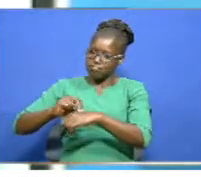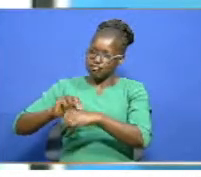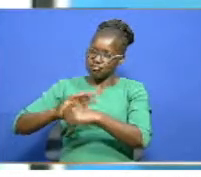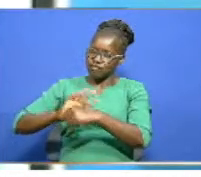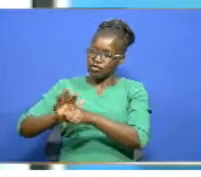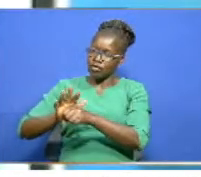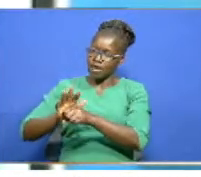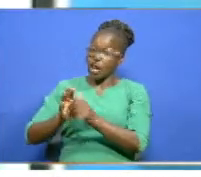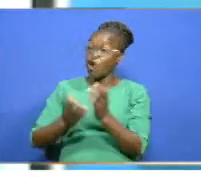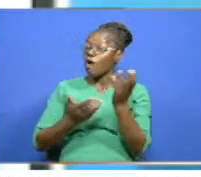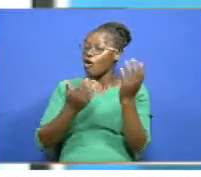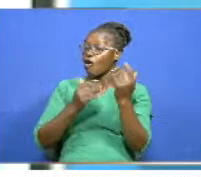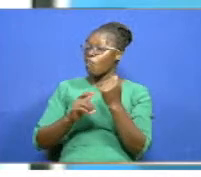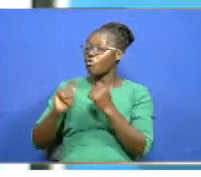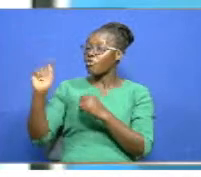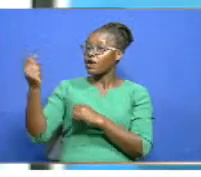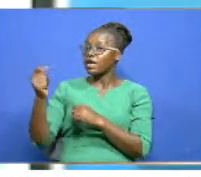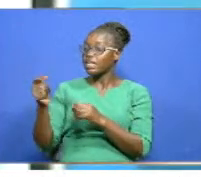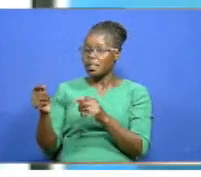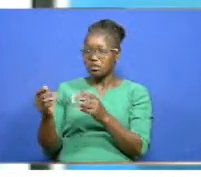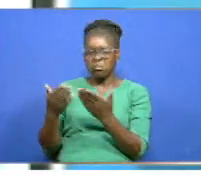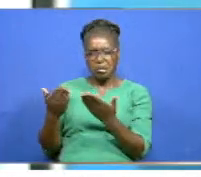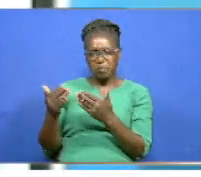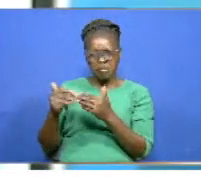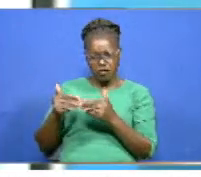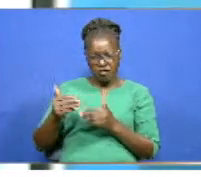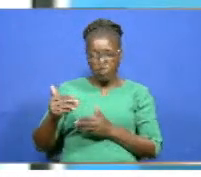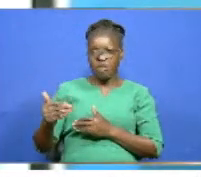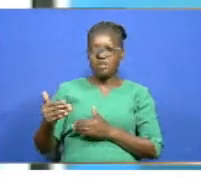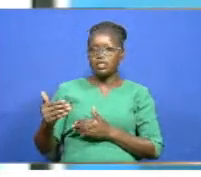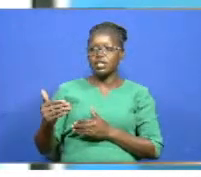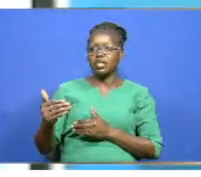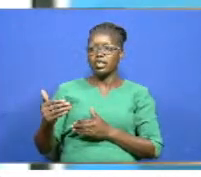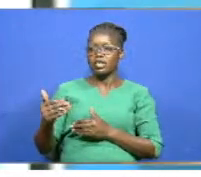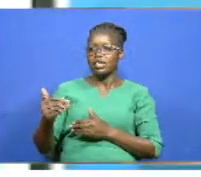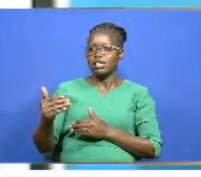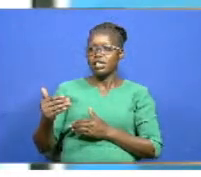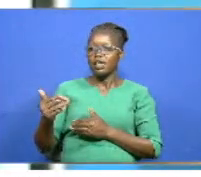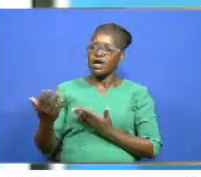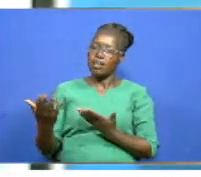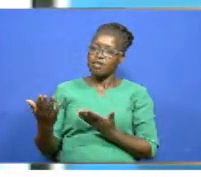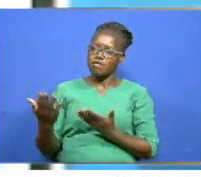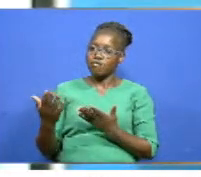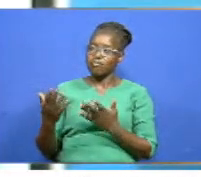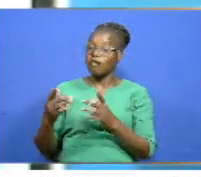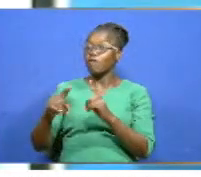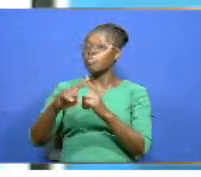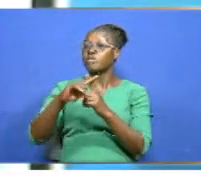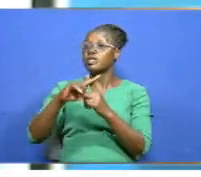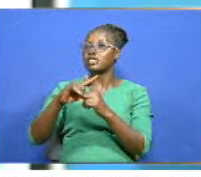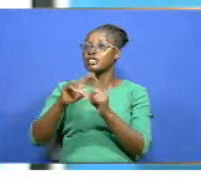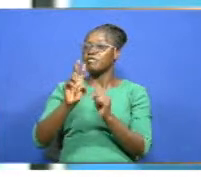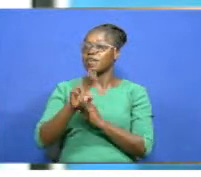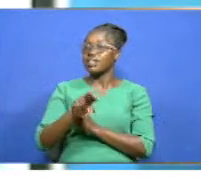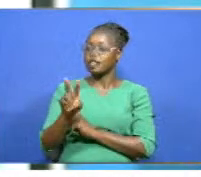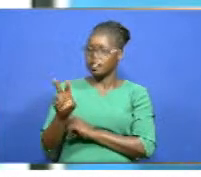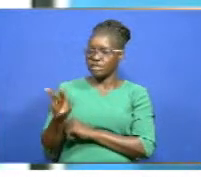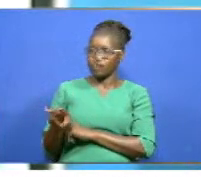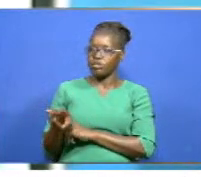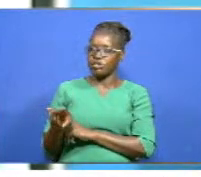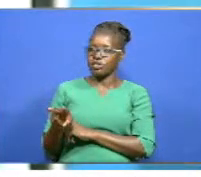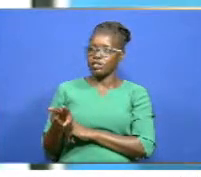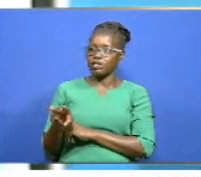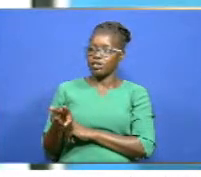for this country, and maybe moving forward, we just need to have a mindset amongst the populace with regards to